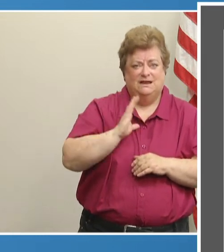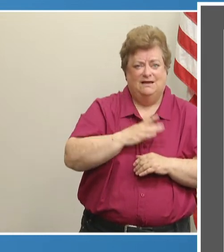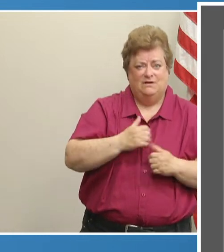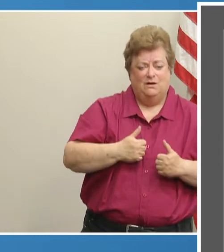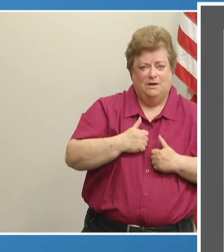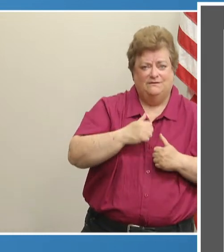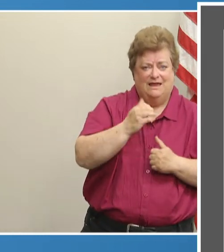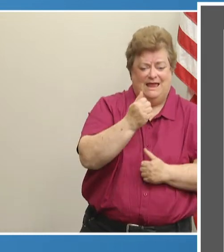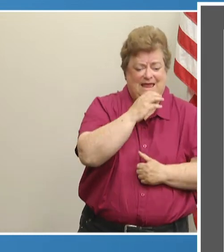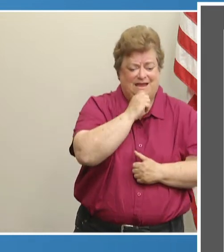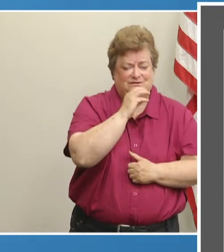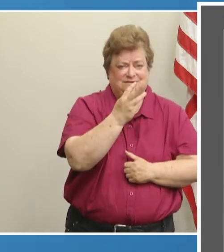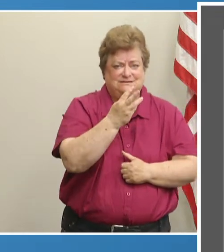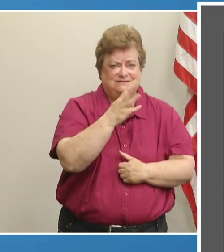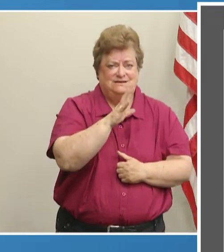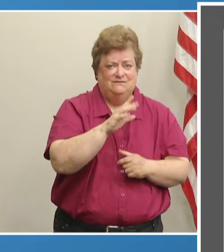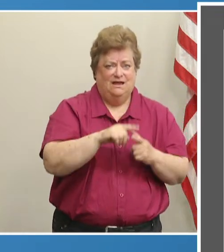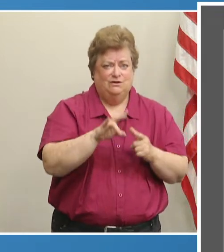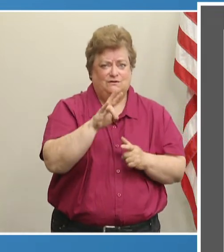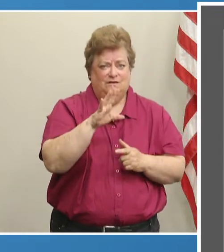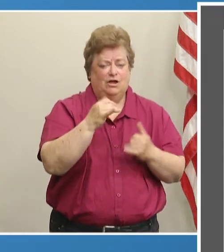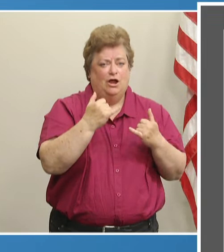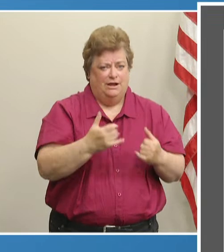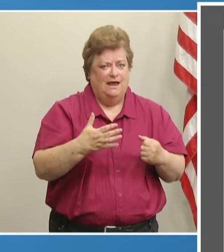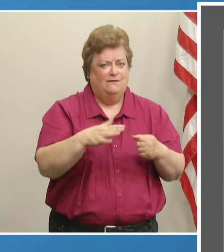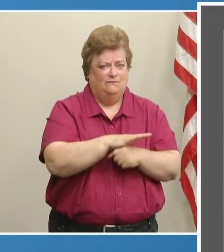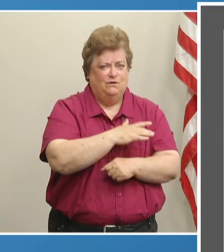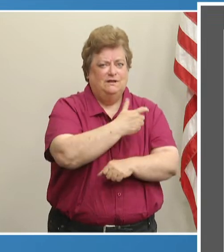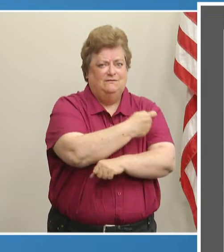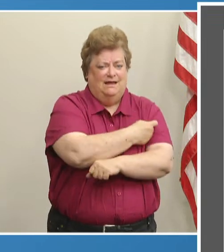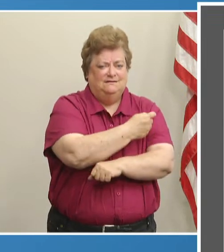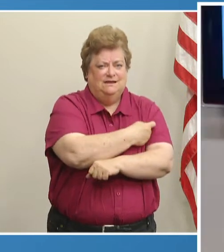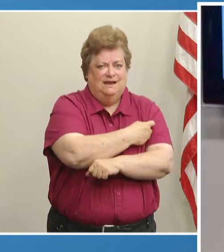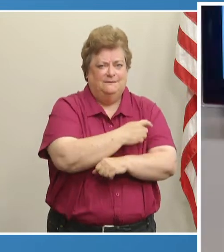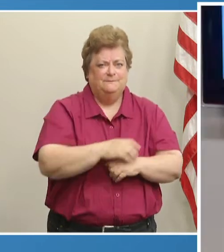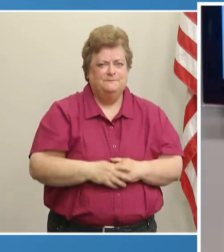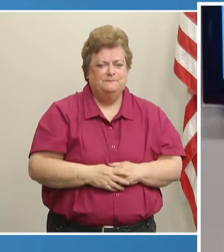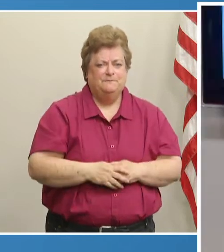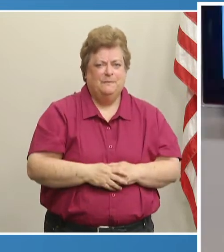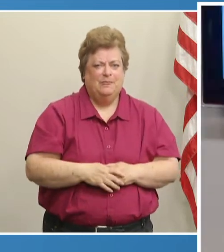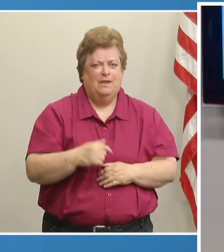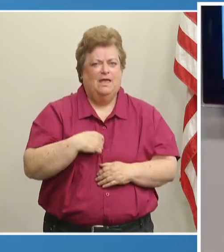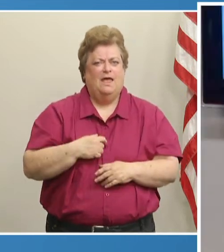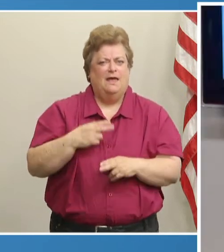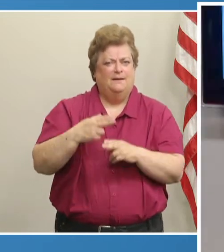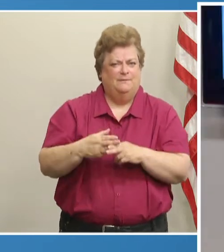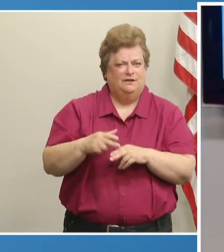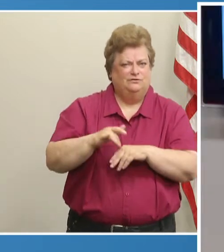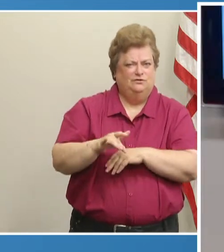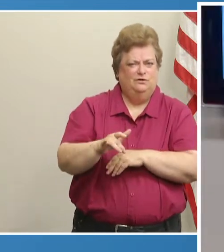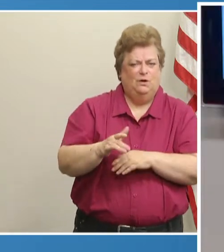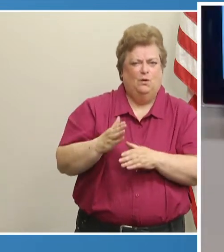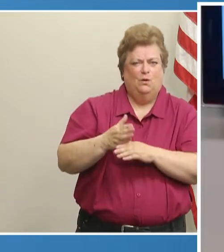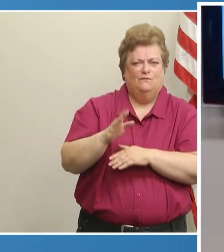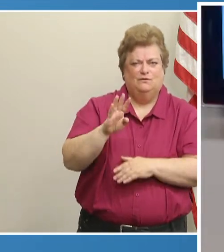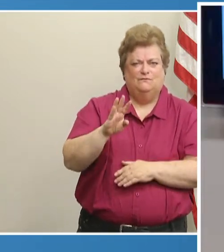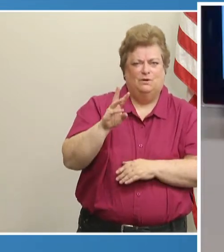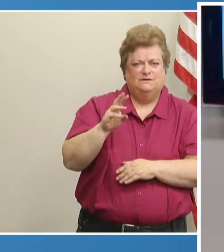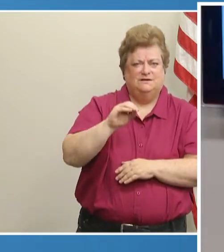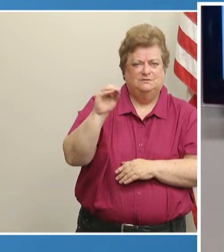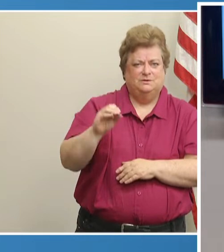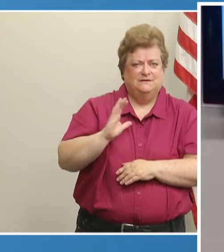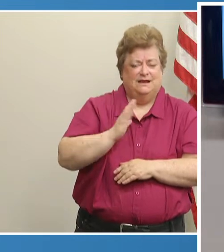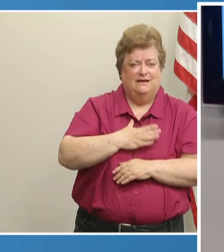aged 65 to 74 are now fully vaccinated. As I mentioned earlier, just over 46%